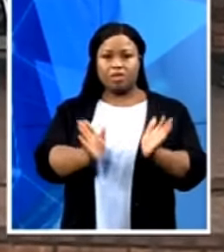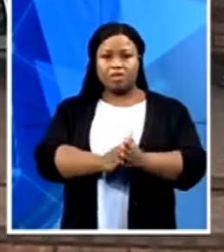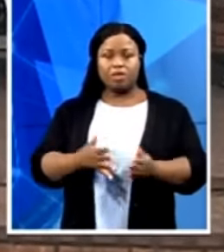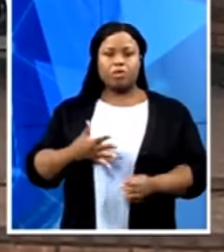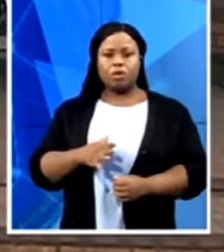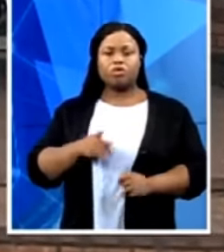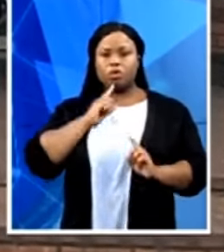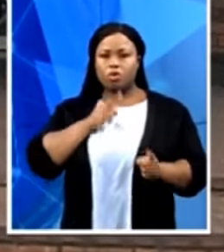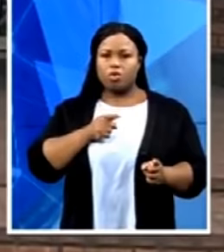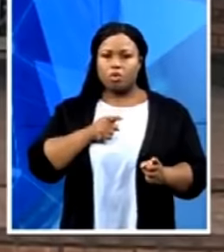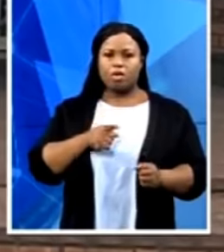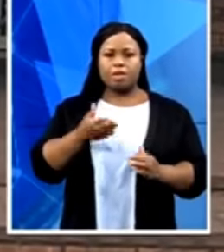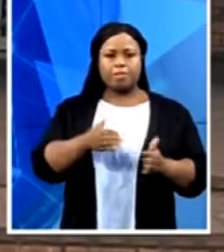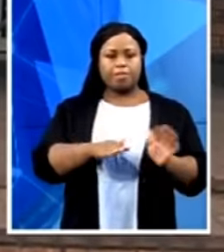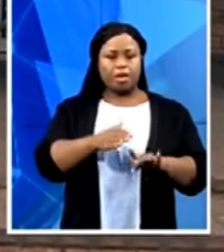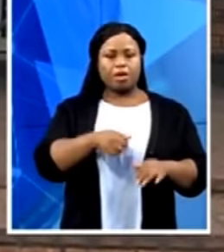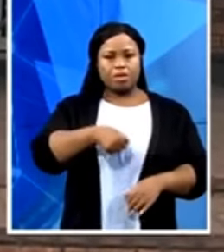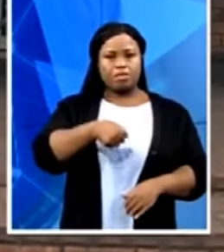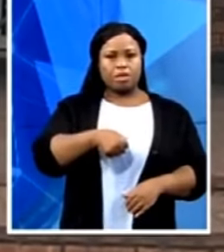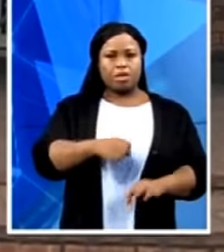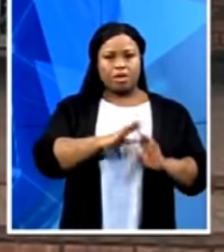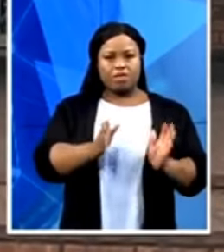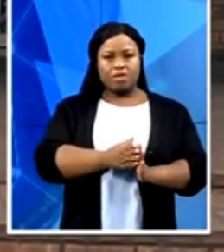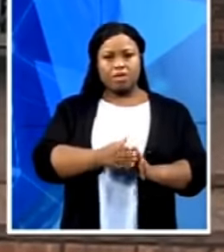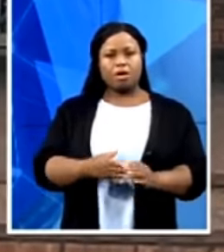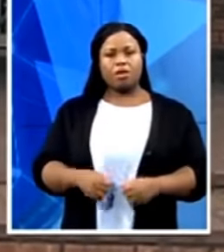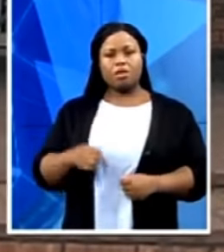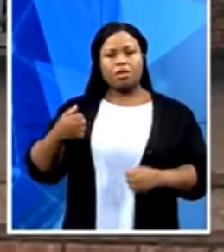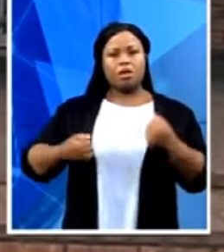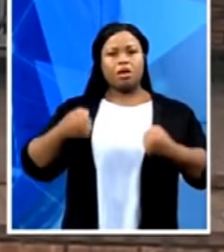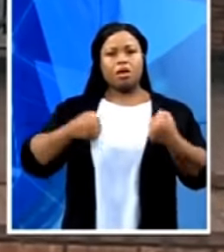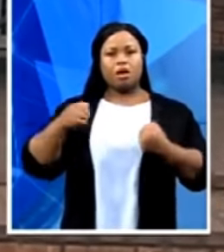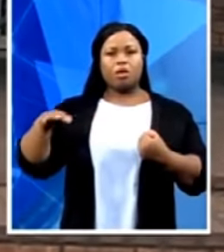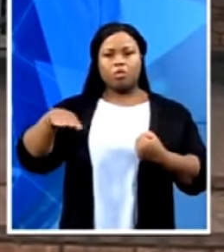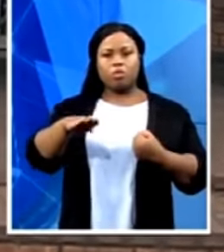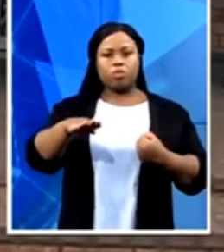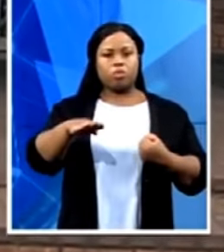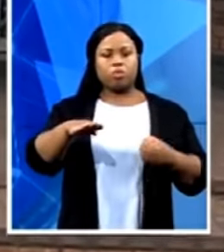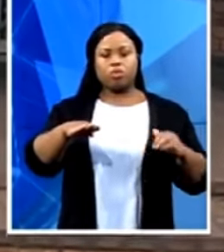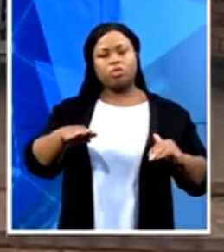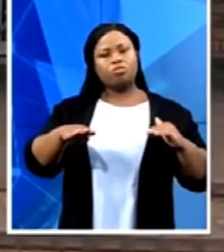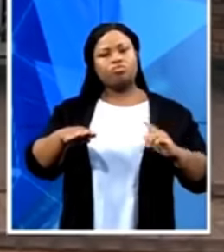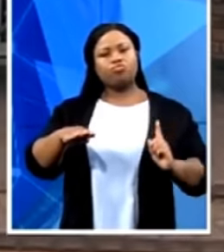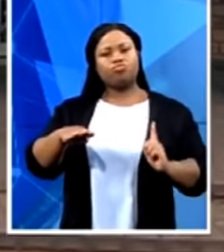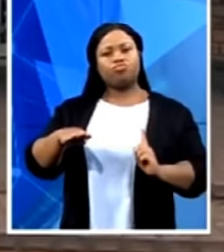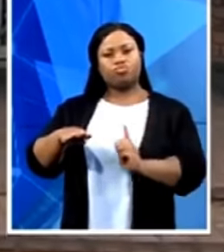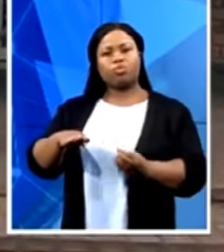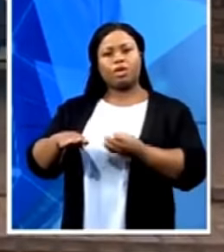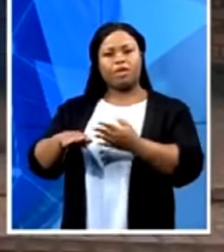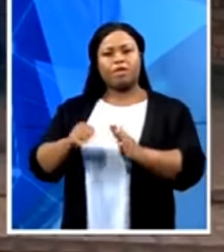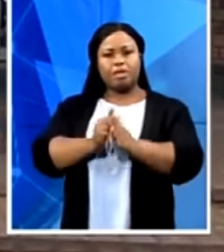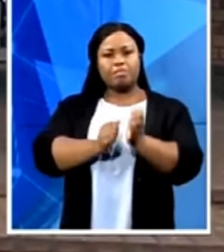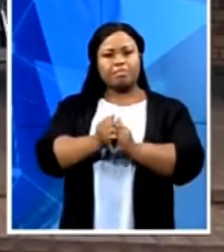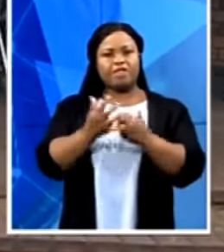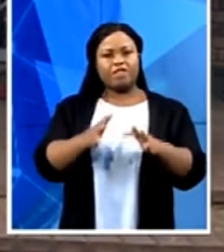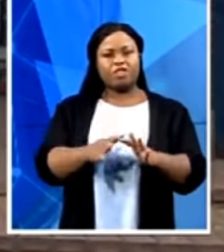bags. When you approach the vehicle, everything is done. Gloves, mask, everything is initiative. Hand sanitizer when you're using the card machines,